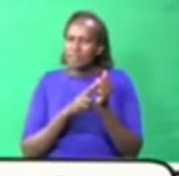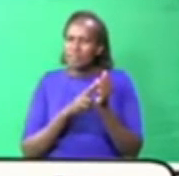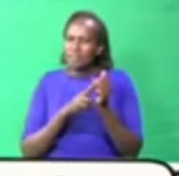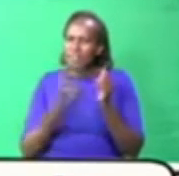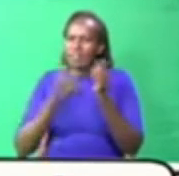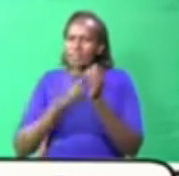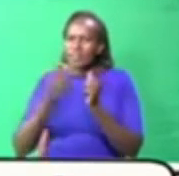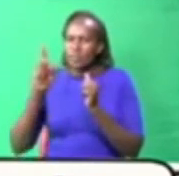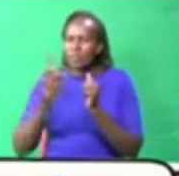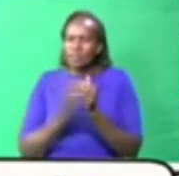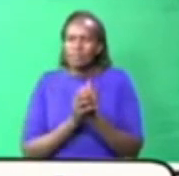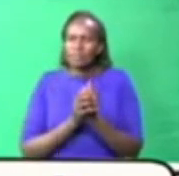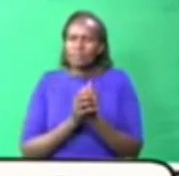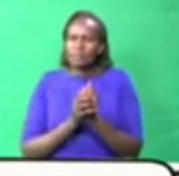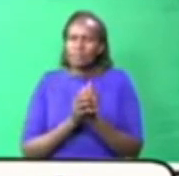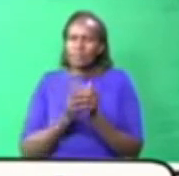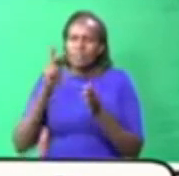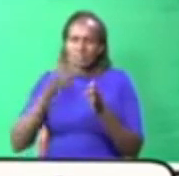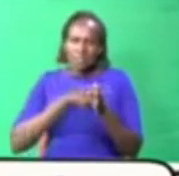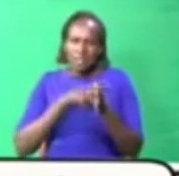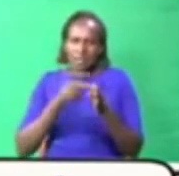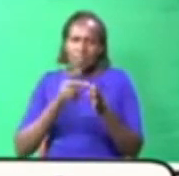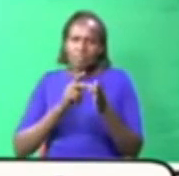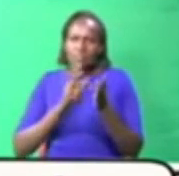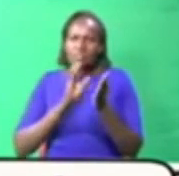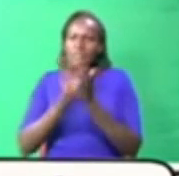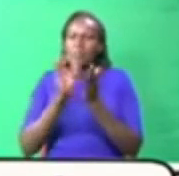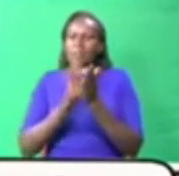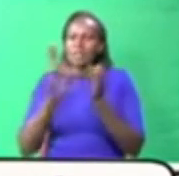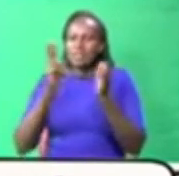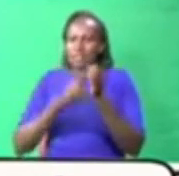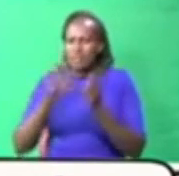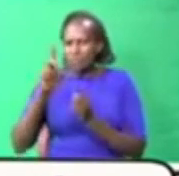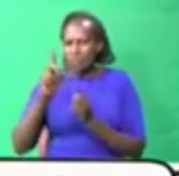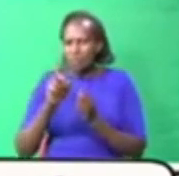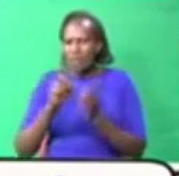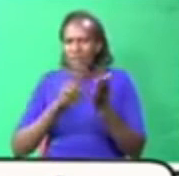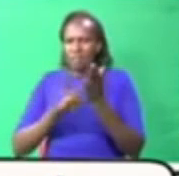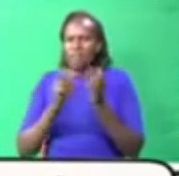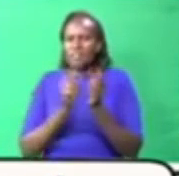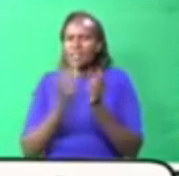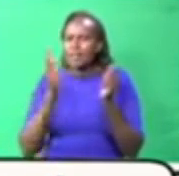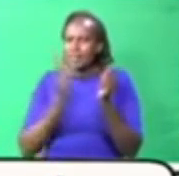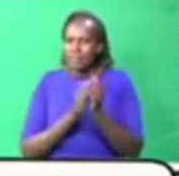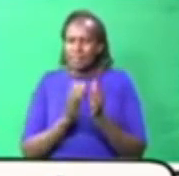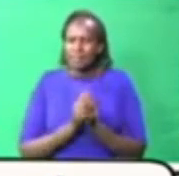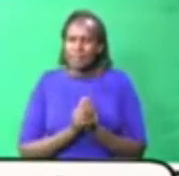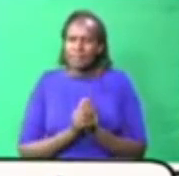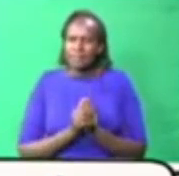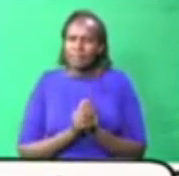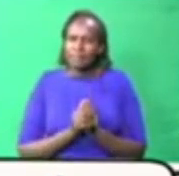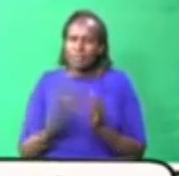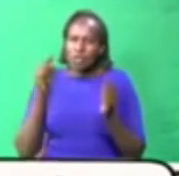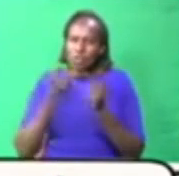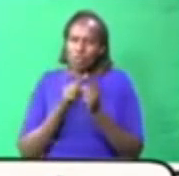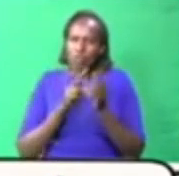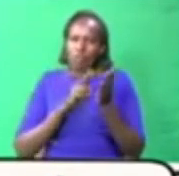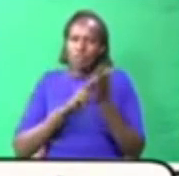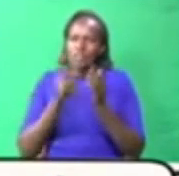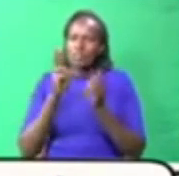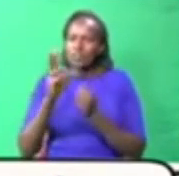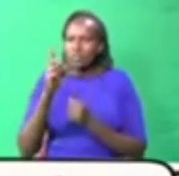yes. Psalms 71 from 19 to verse 21.